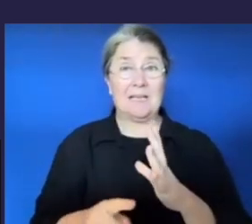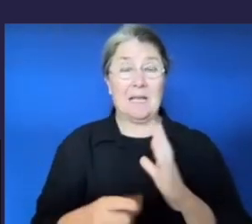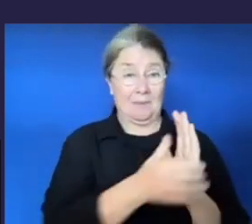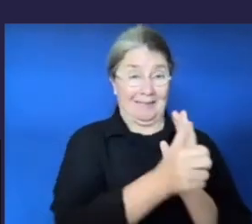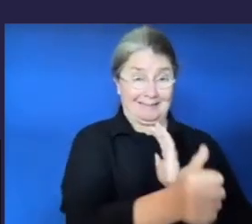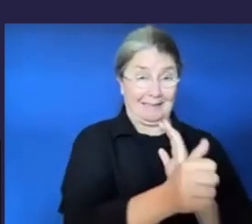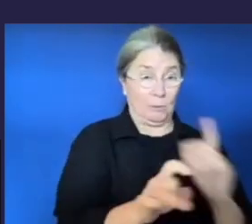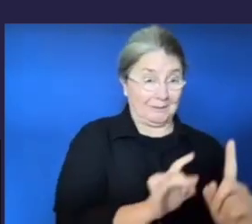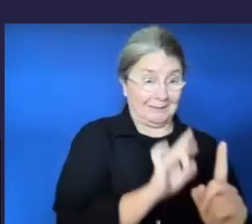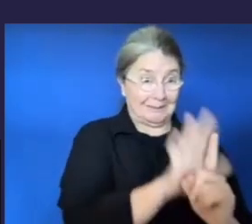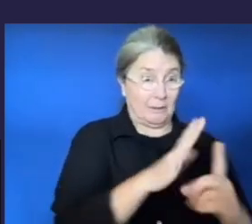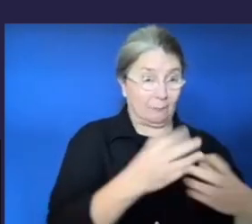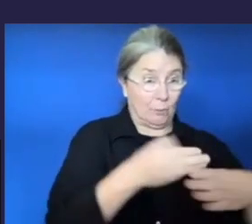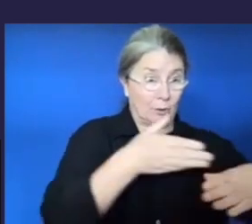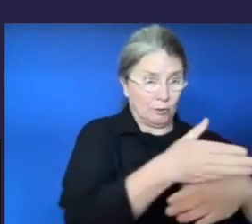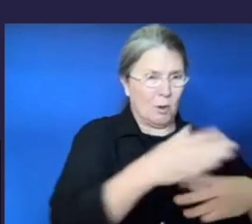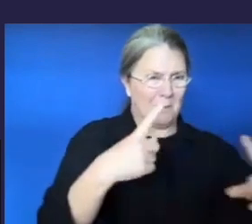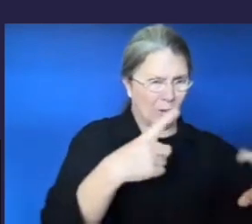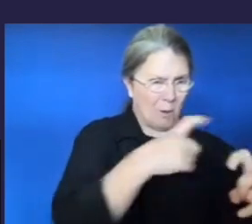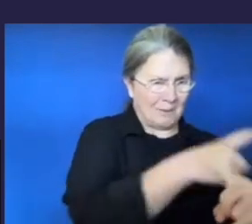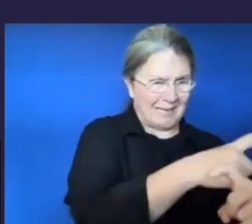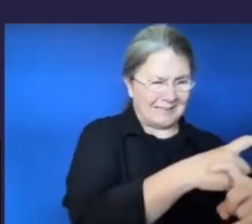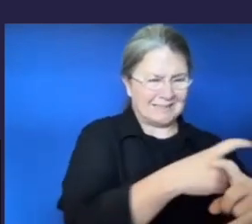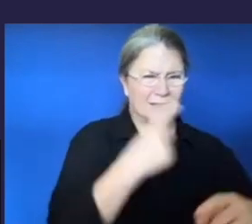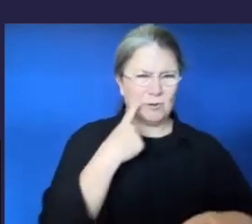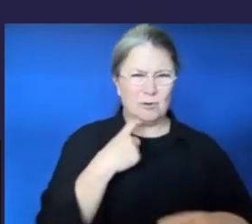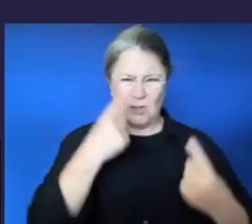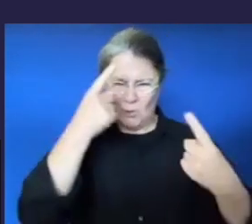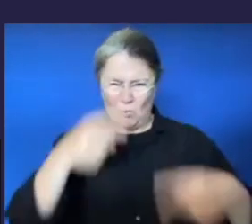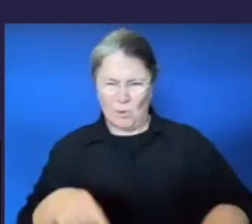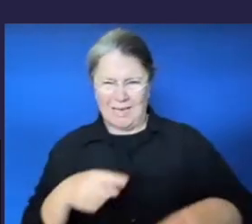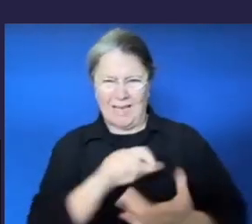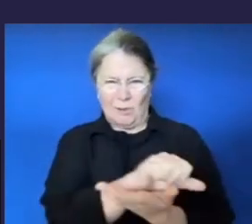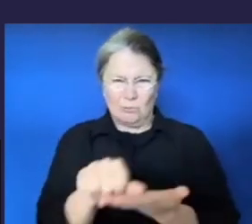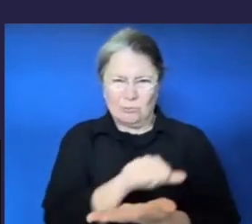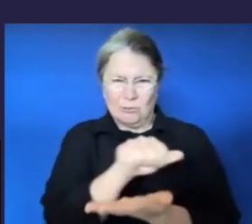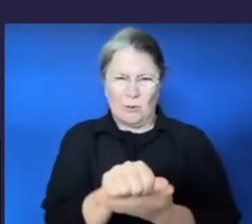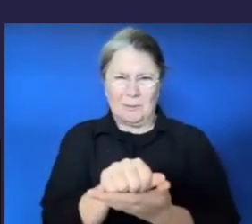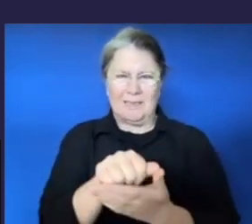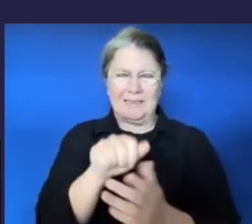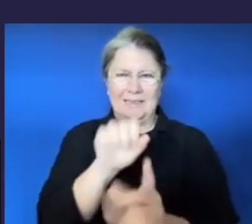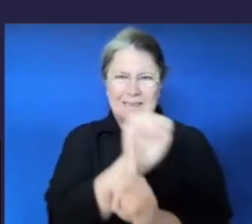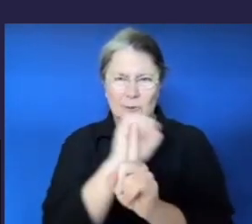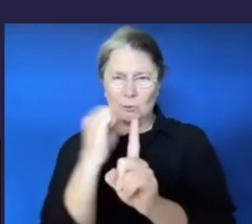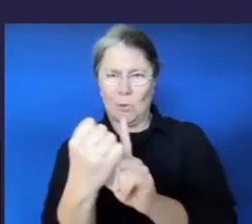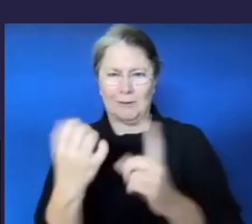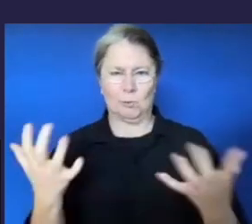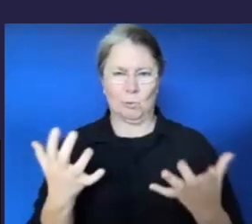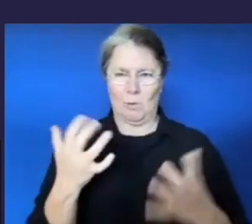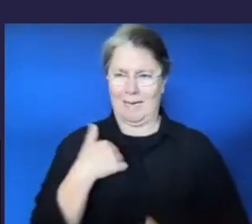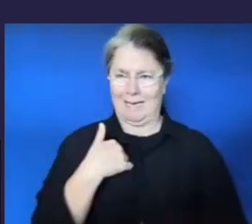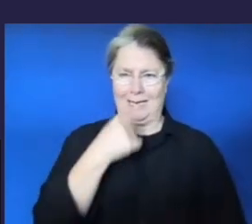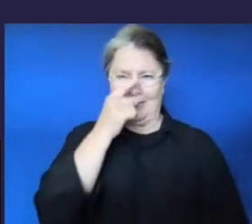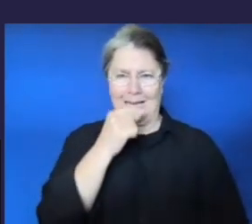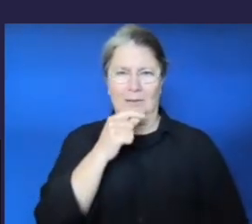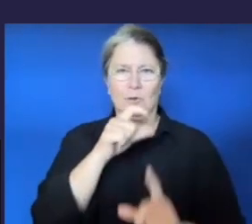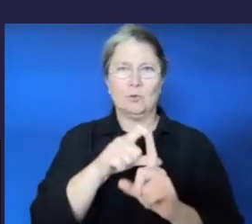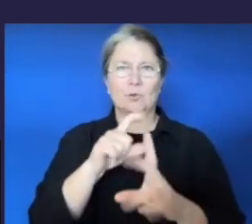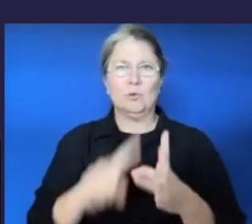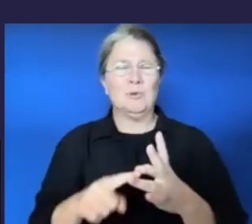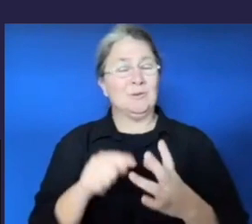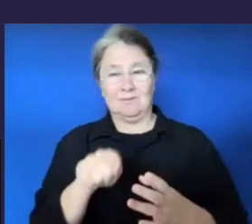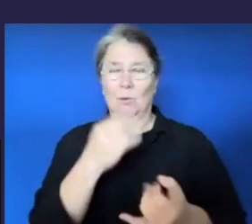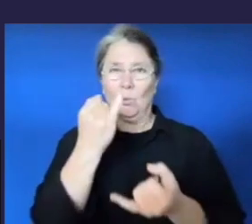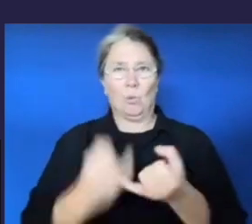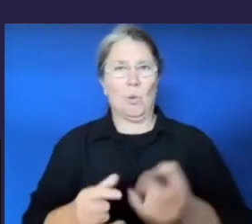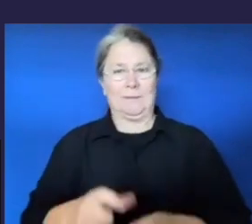complicated, and the identification of appropriate contexts for using those skills can be even more difficult to grasp. And not